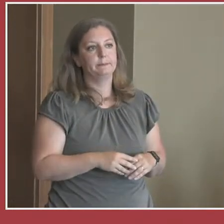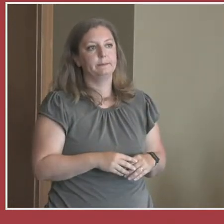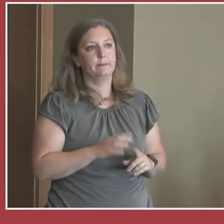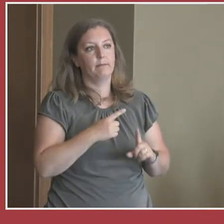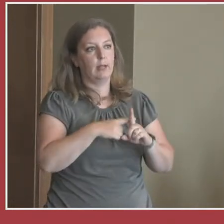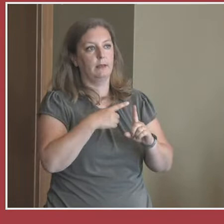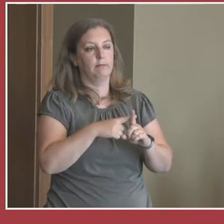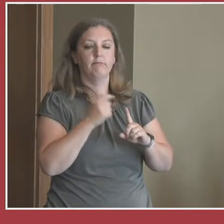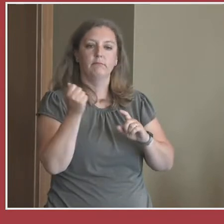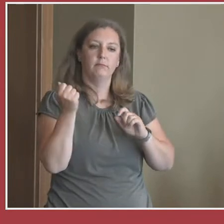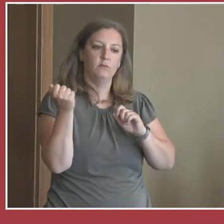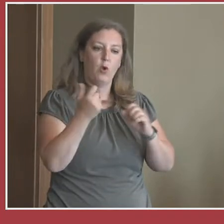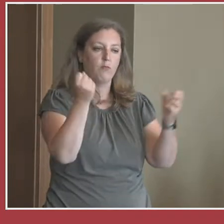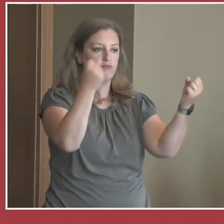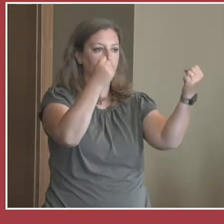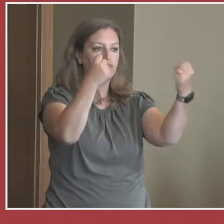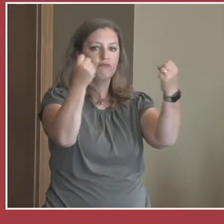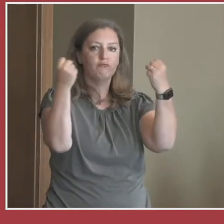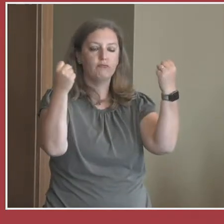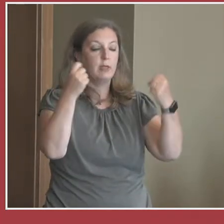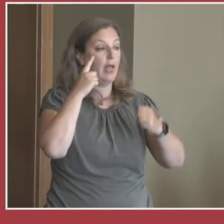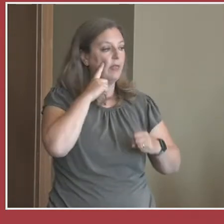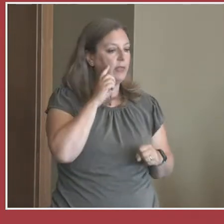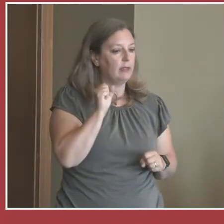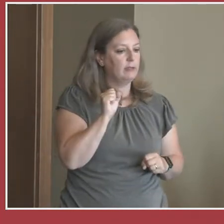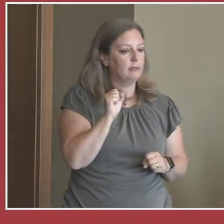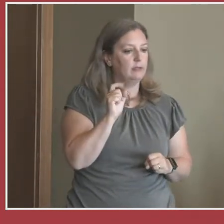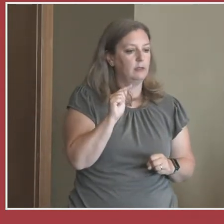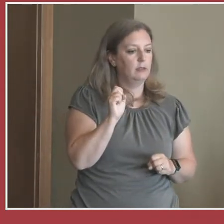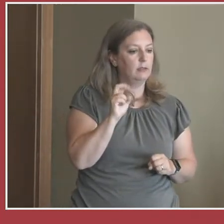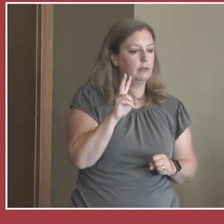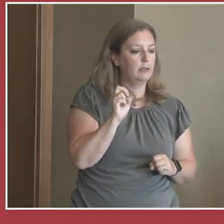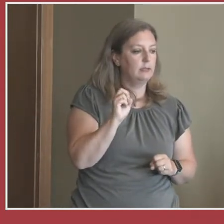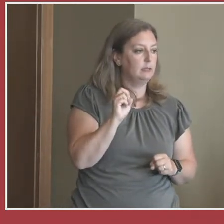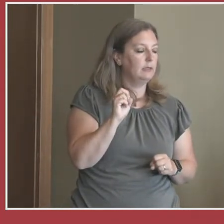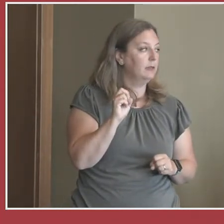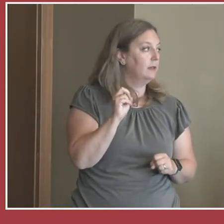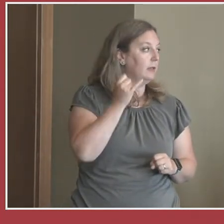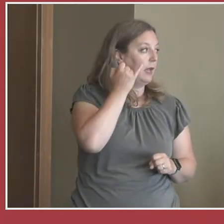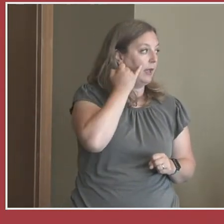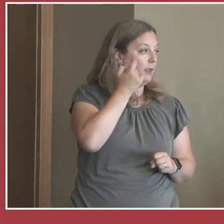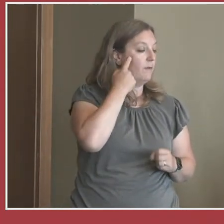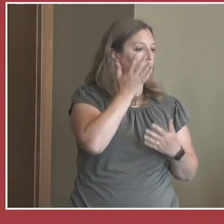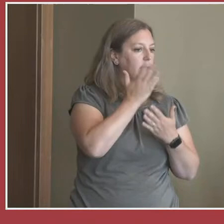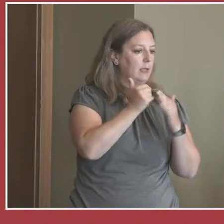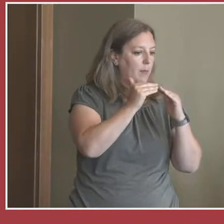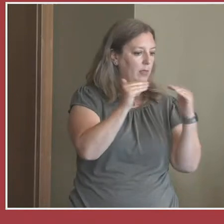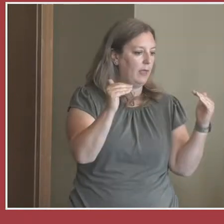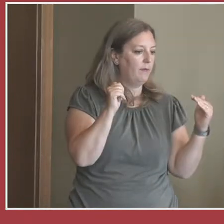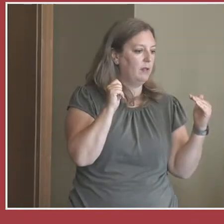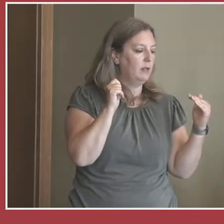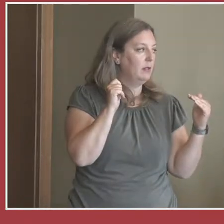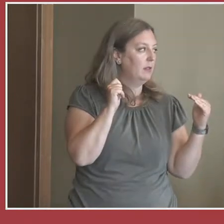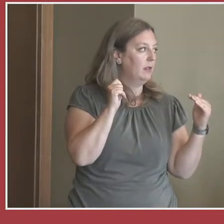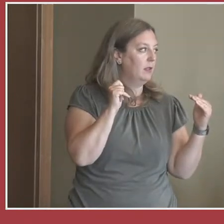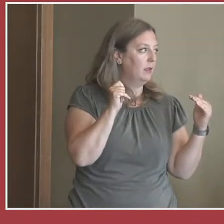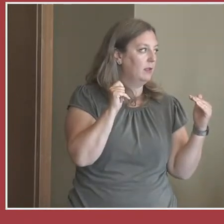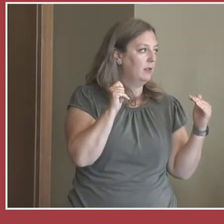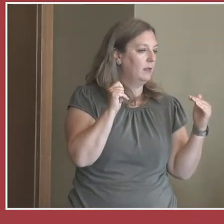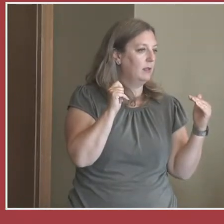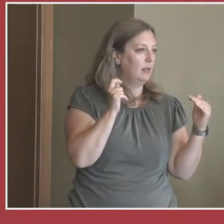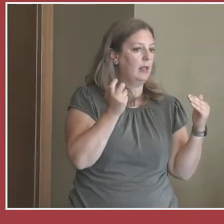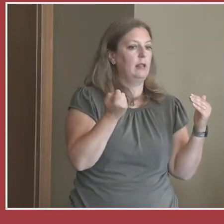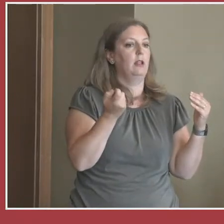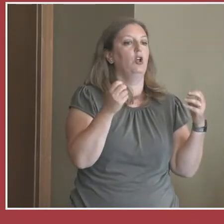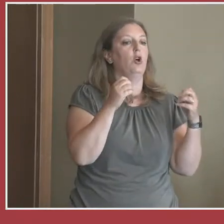Everybody was nodding their heads. I think, Steve, the idea of some level of, a little more level